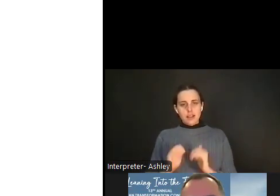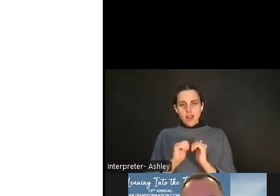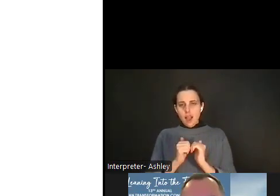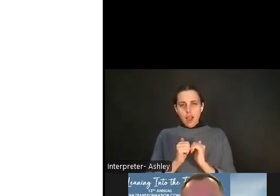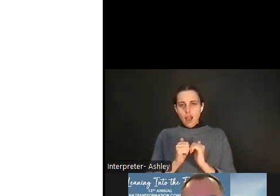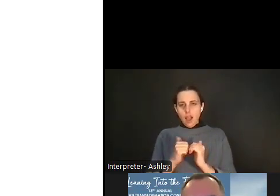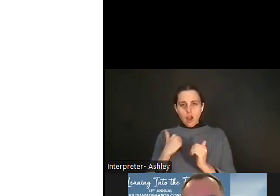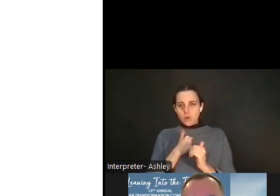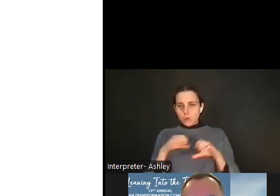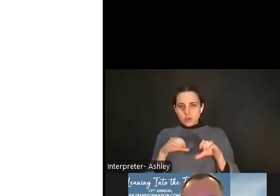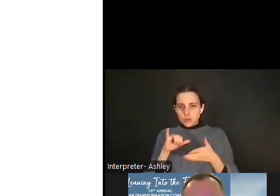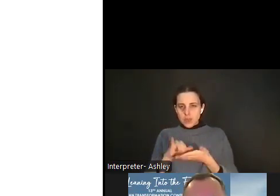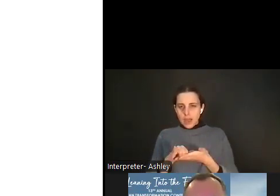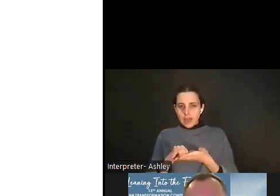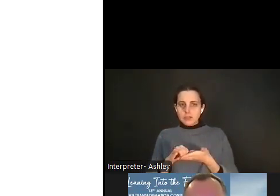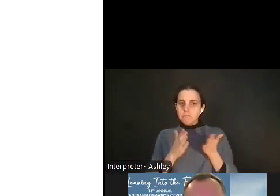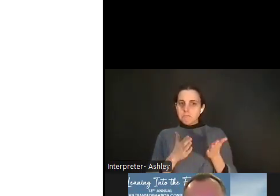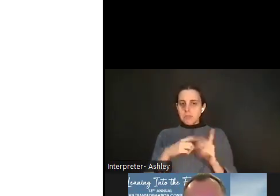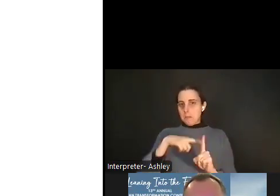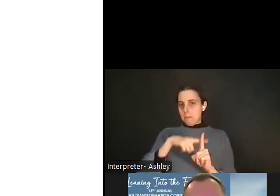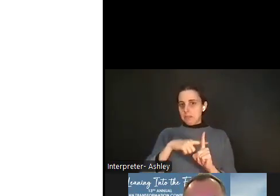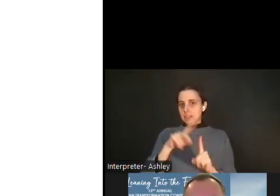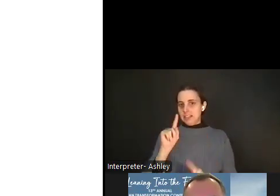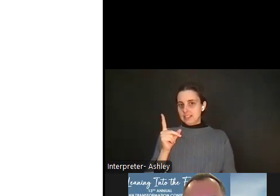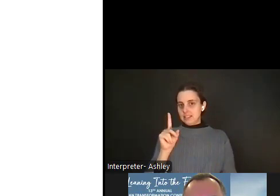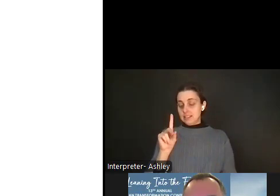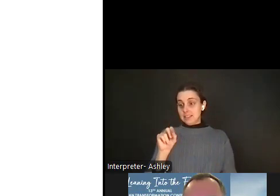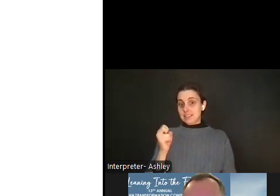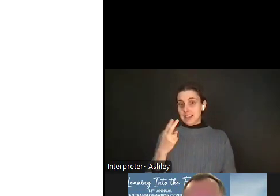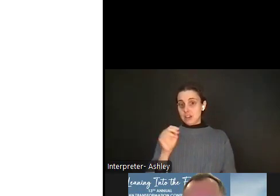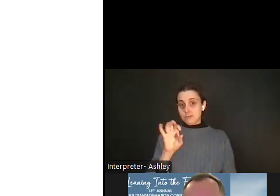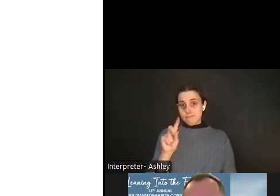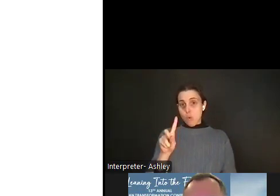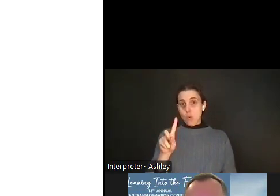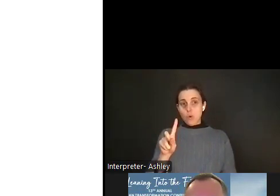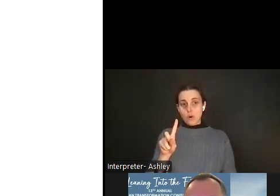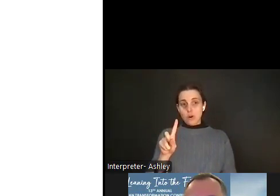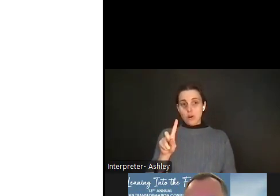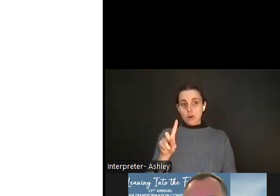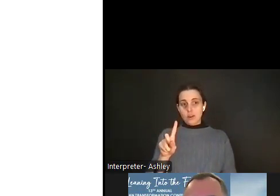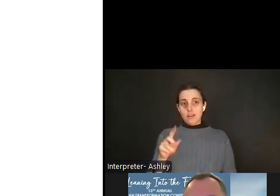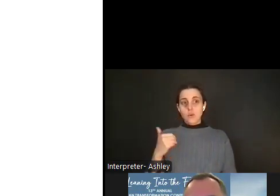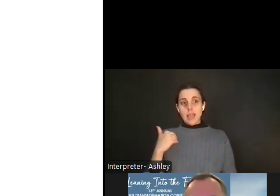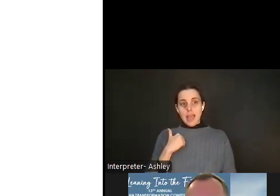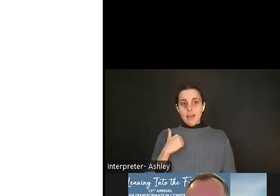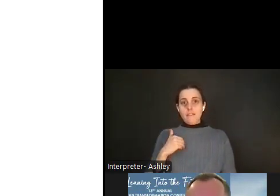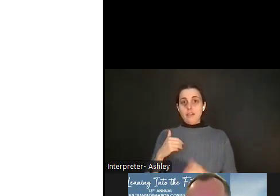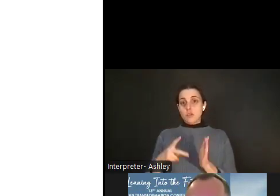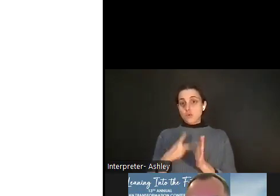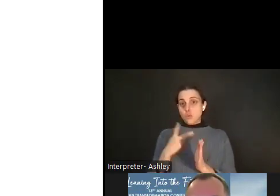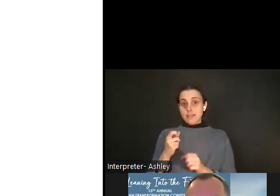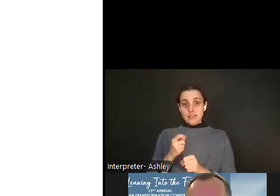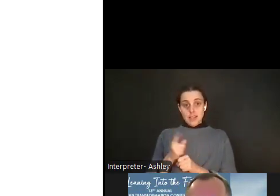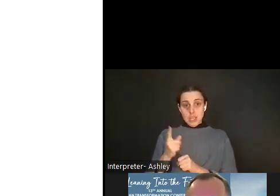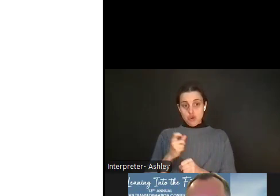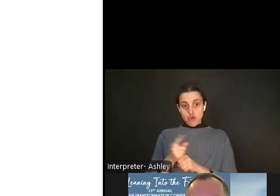put that in place? So we have our monthly dashboard. We have a bi-yearly self-assessment, which is more the cultural and the personal,